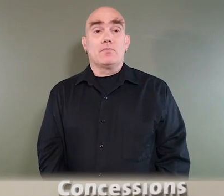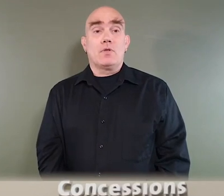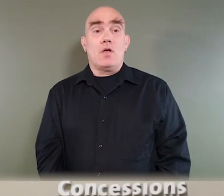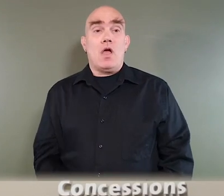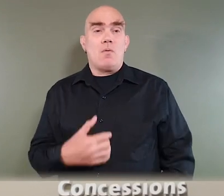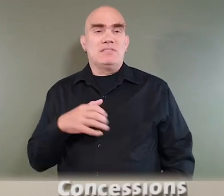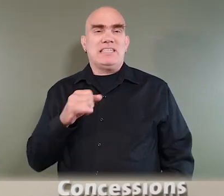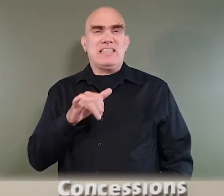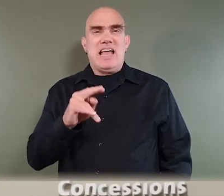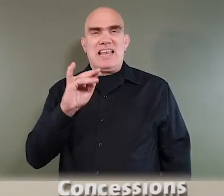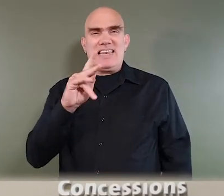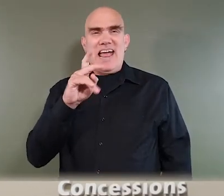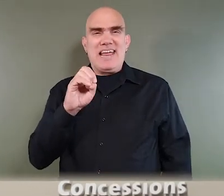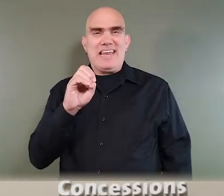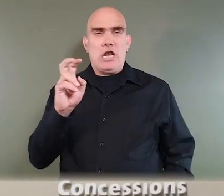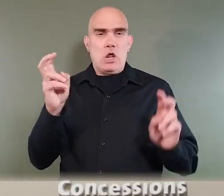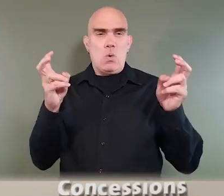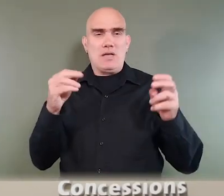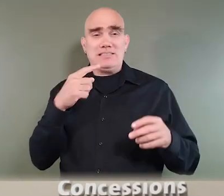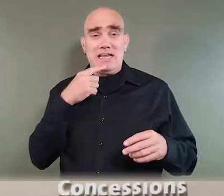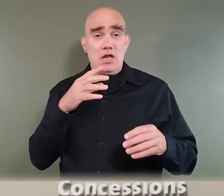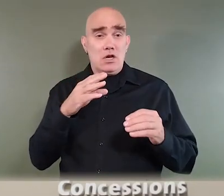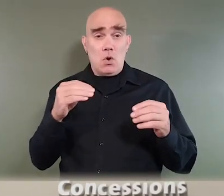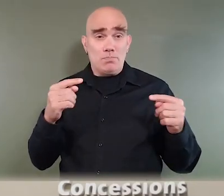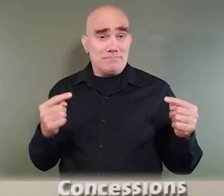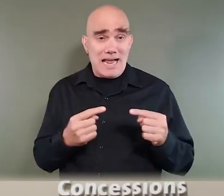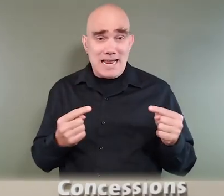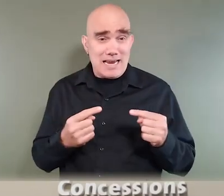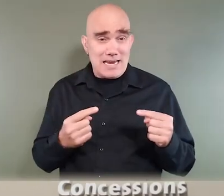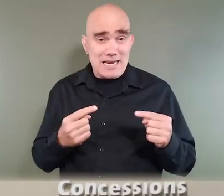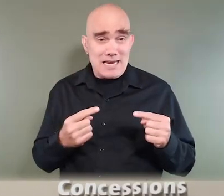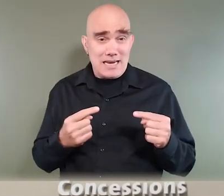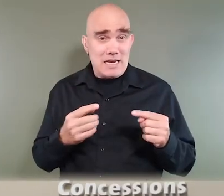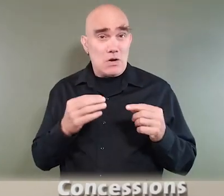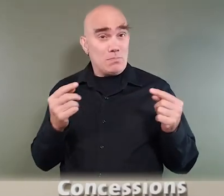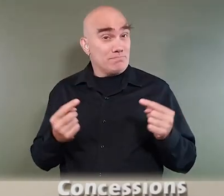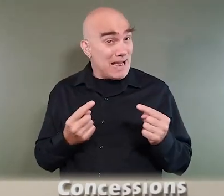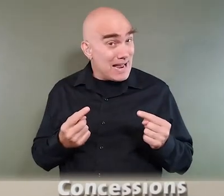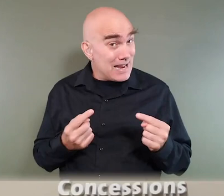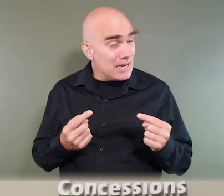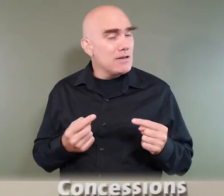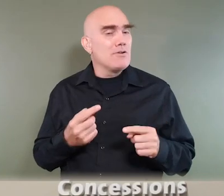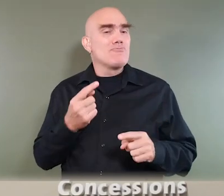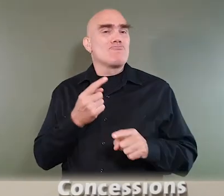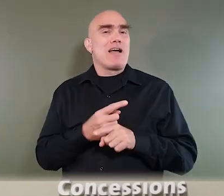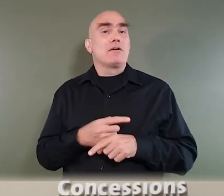and say, no pain, no pain. Right? Roll that shoulder back.